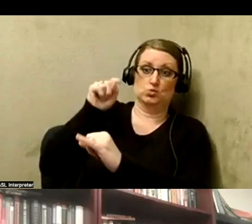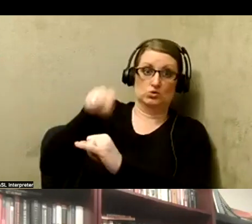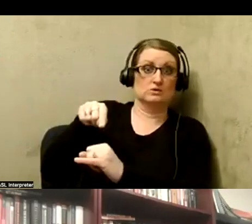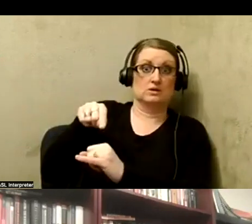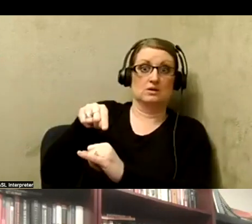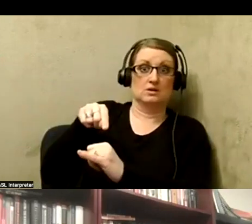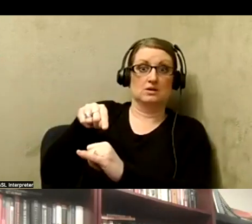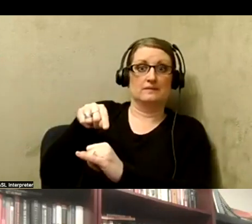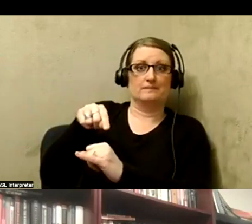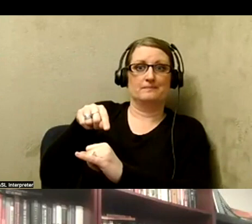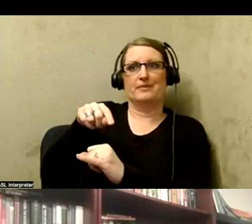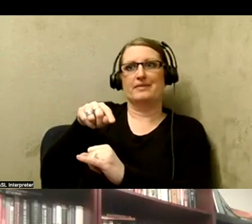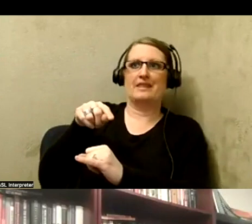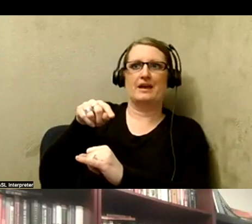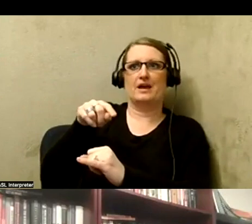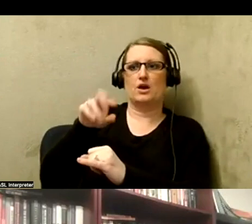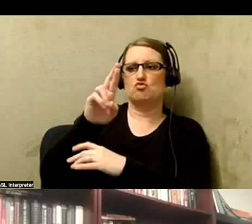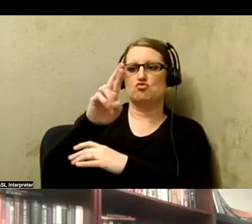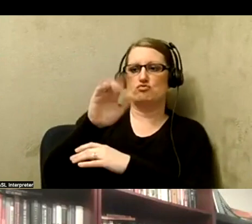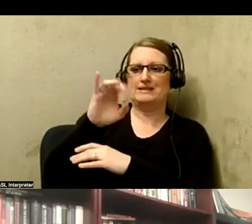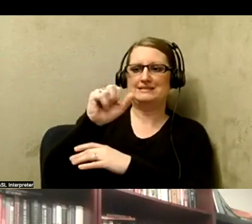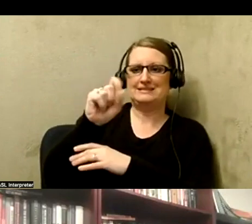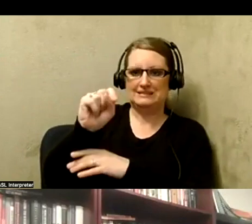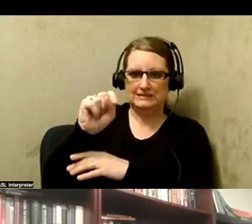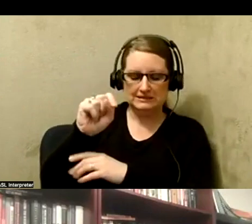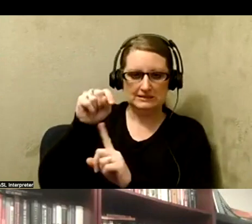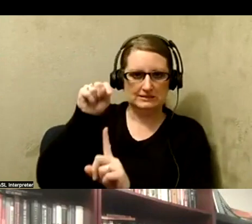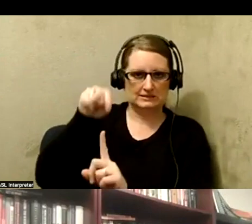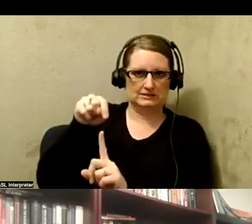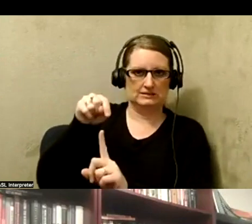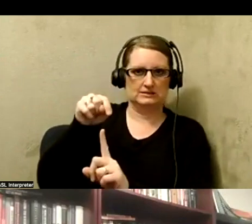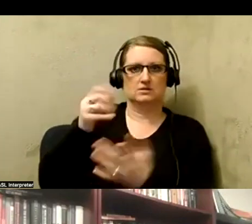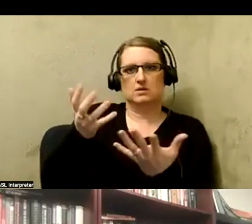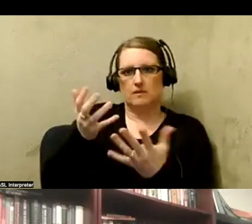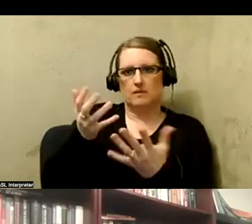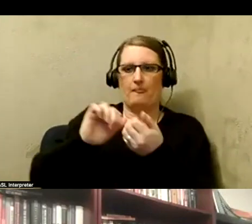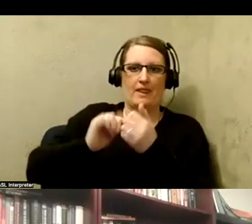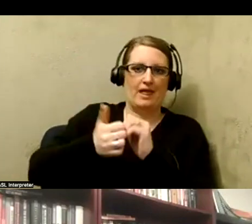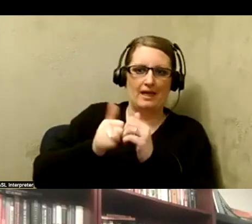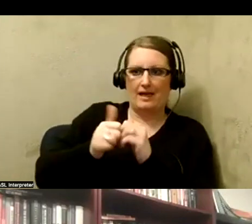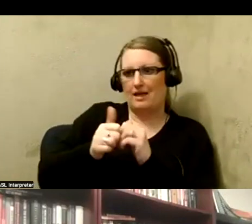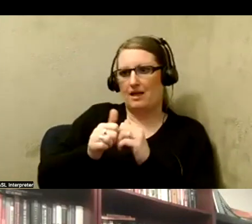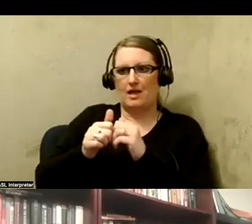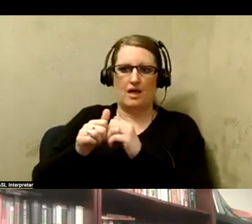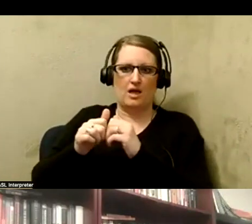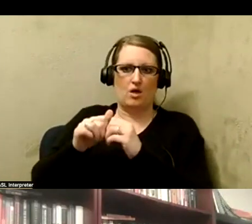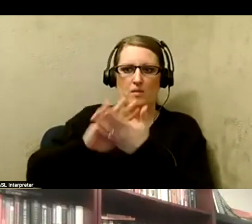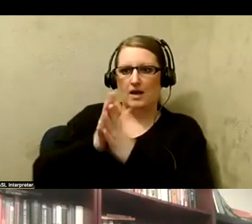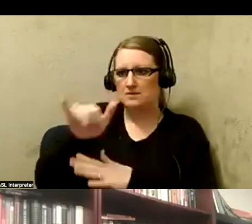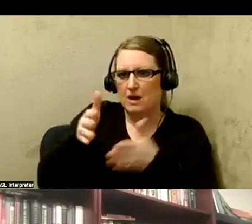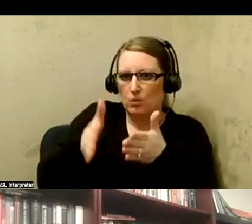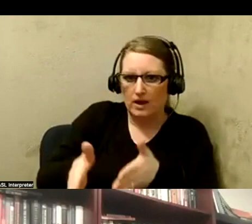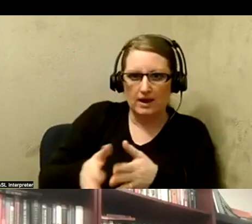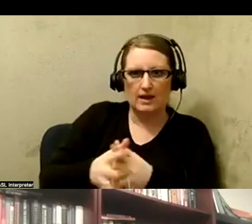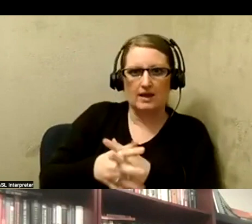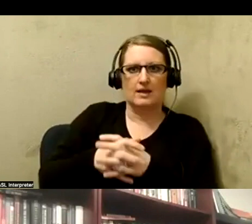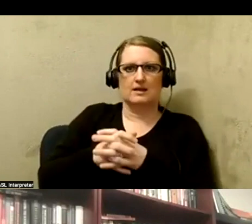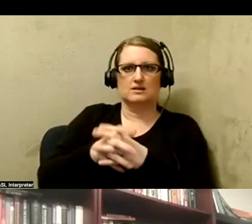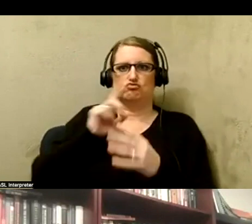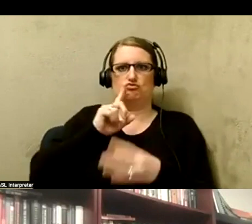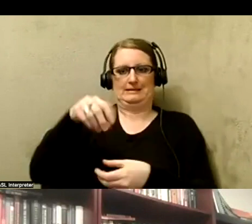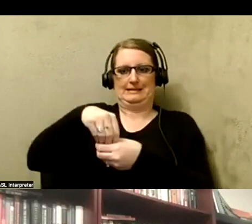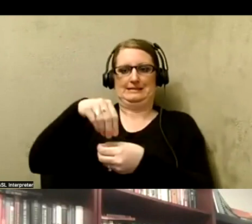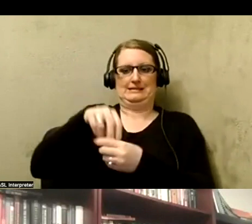the racist presuppositions, then question of how it's getting there is very much a inside look